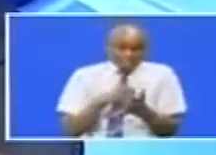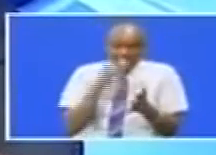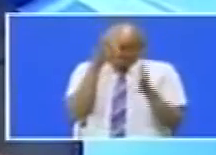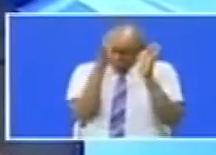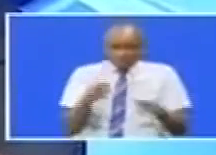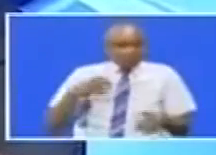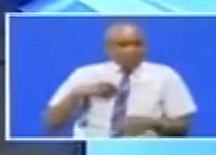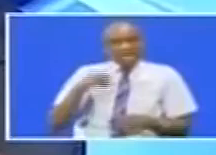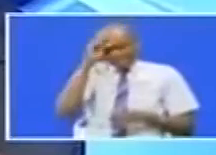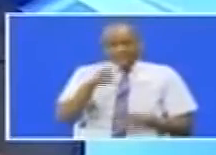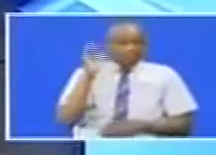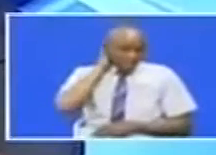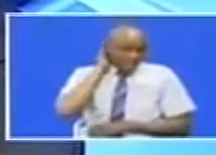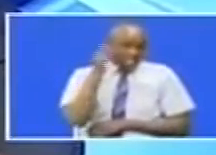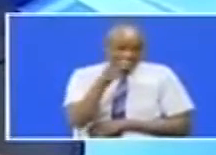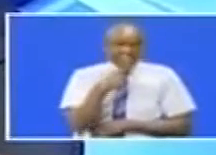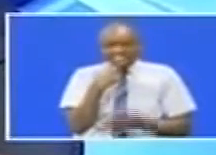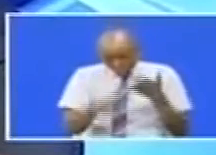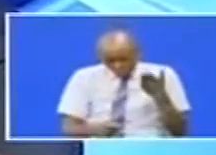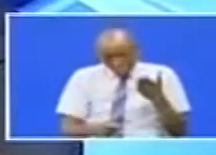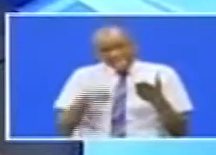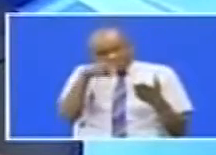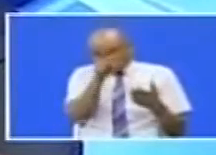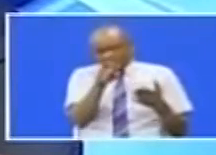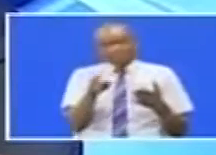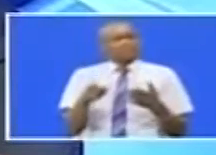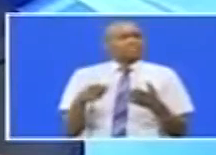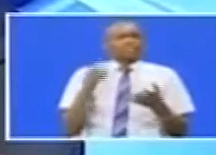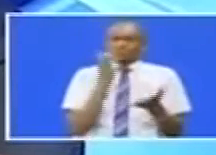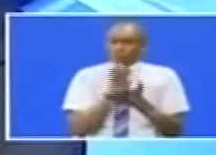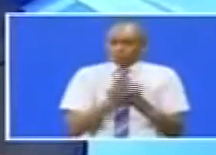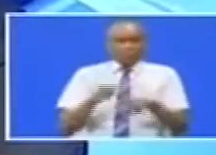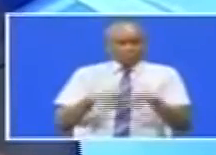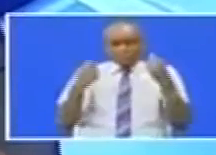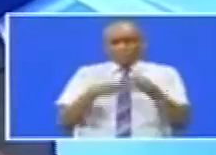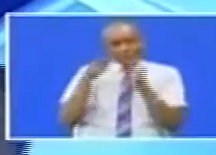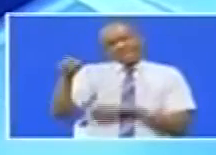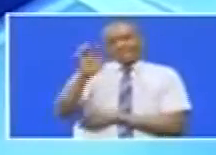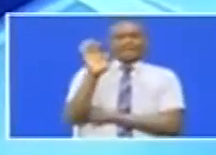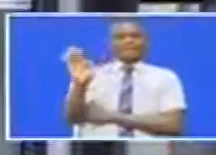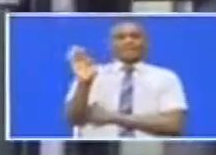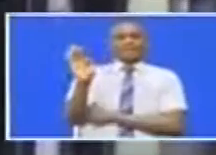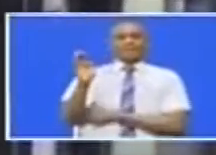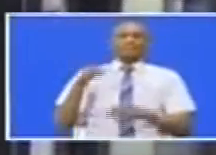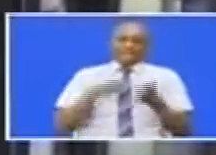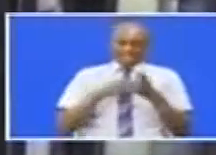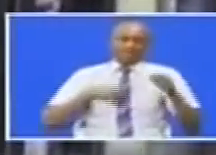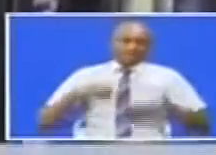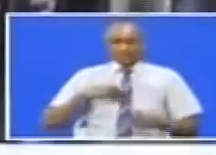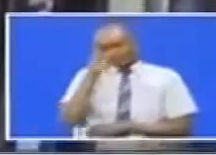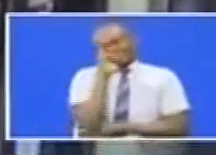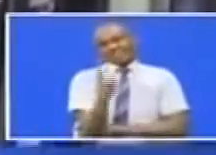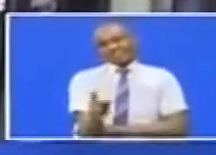commission this afternoon, denied claims of harassing EACC officials in Gatanga. The officials are said to have been roughed up